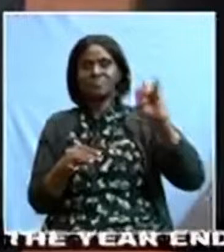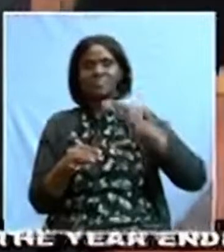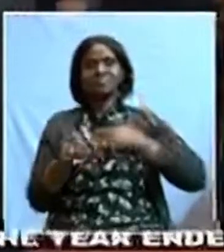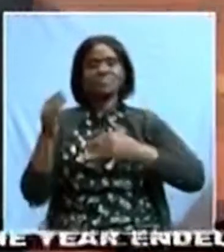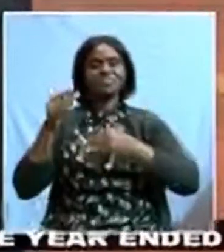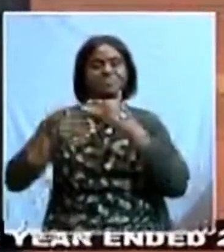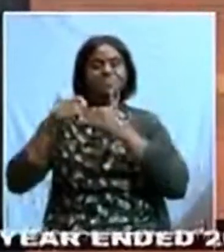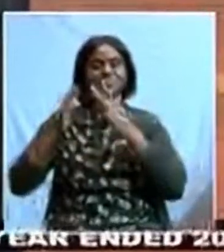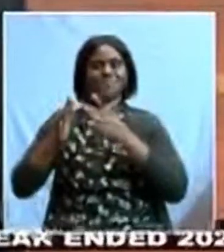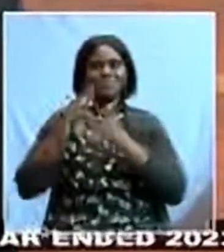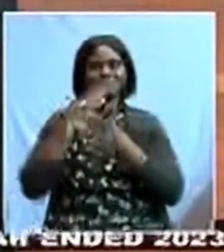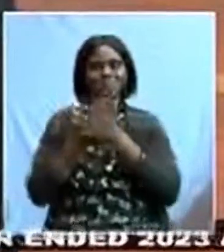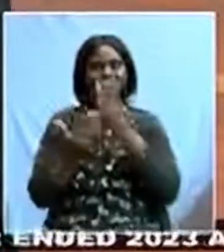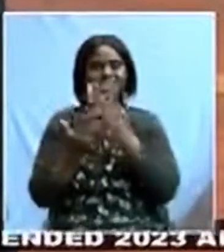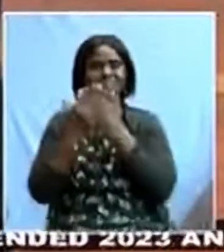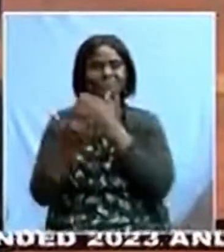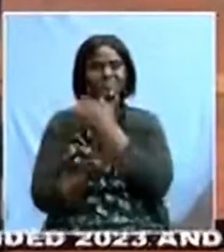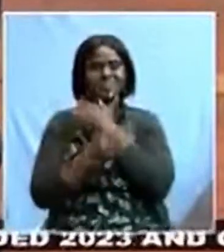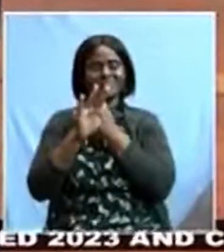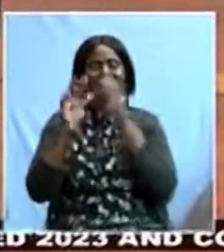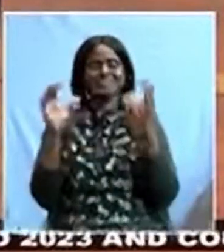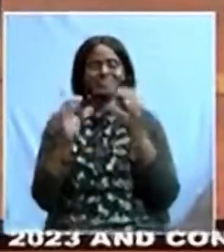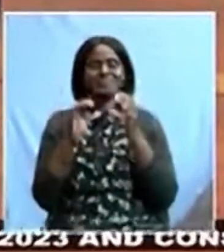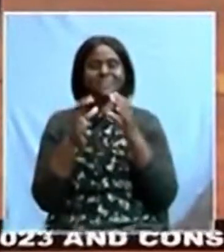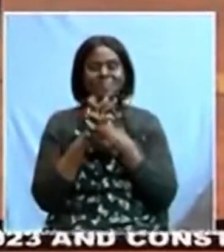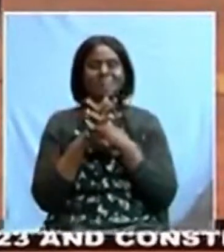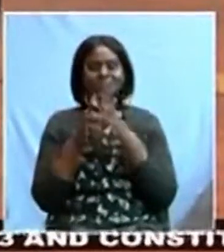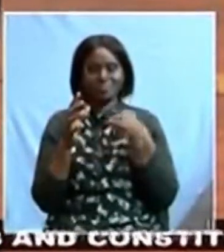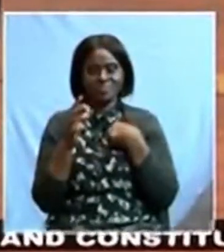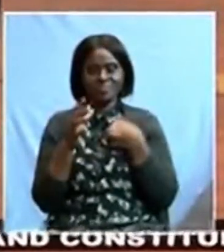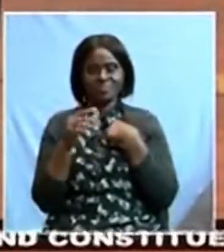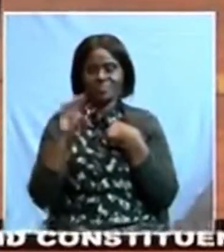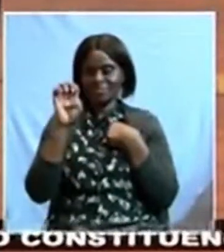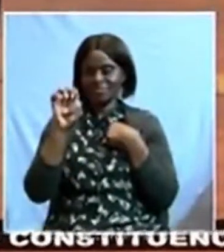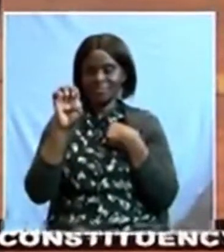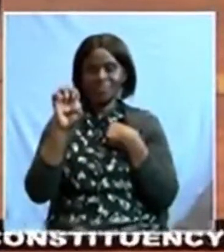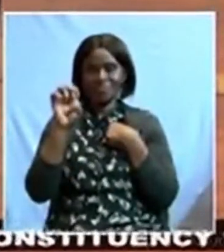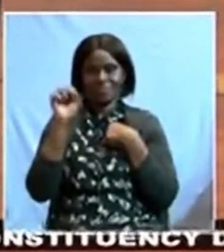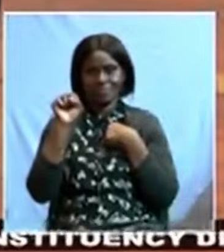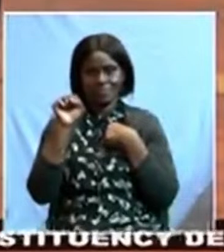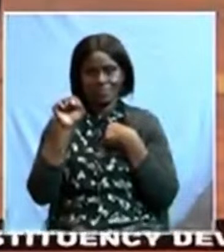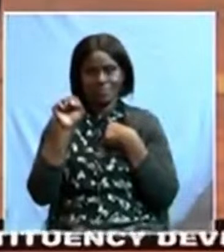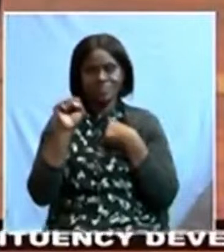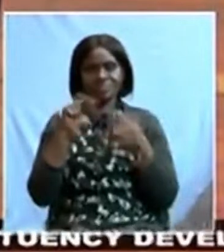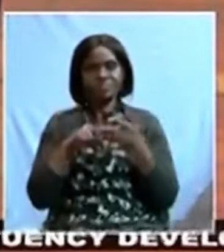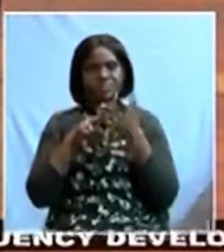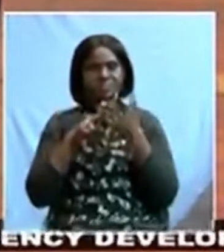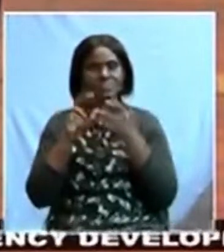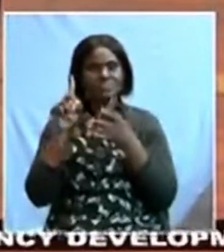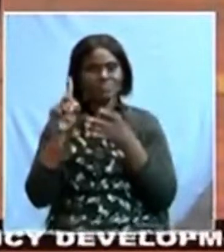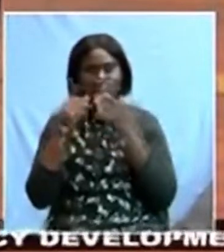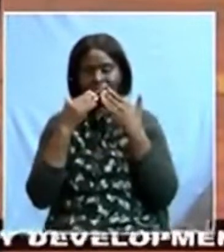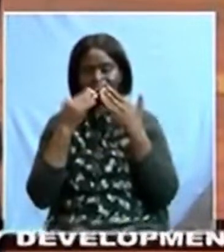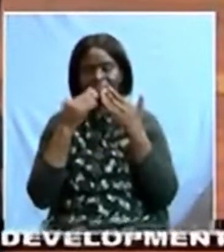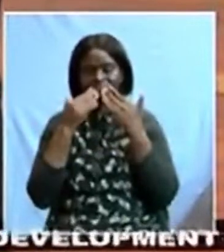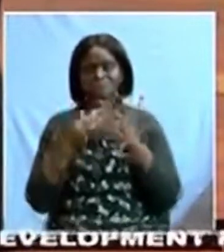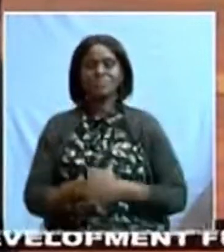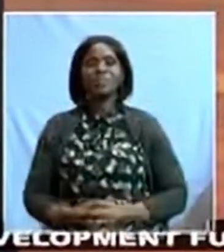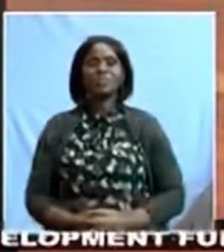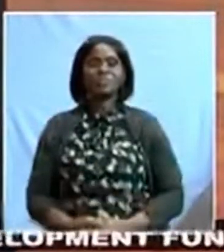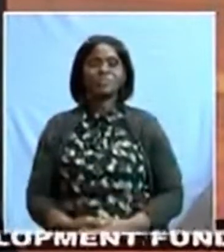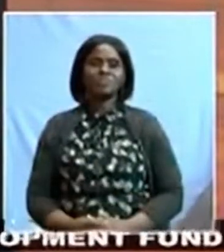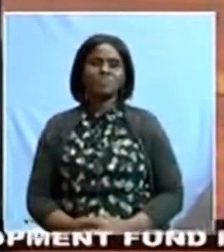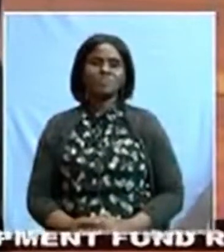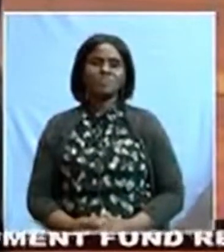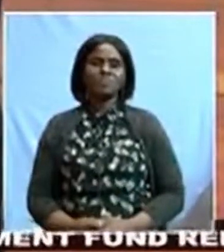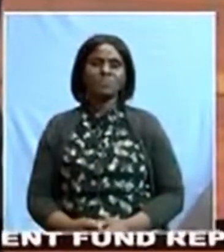neighbor. Good morning and welcome to your committee. I'm Singombe Edgar, representing Dundumwezi. Thank you.